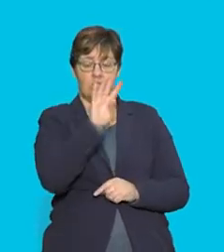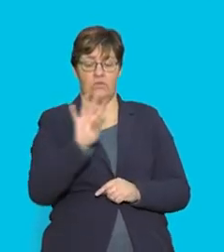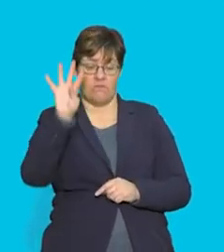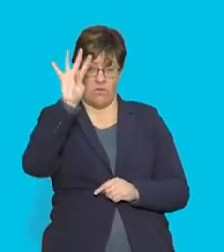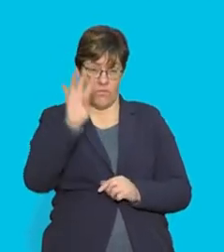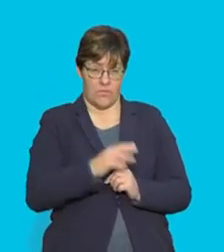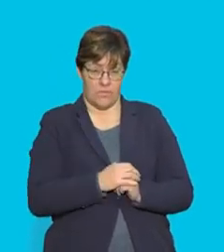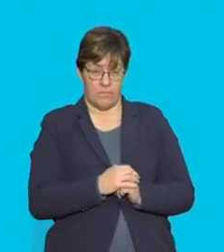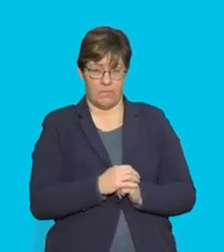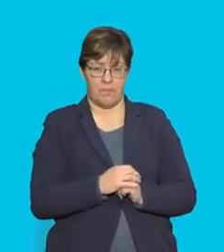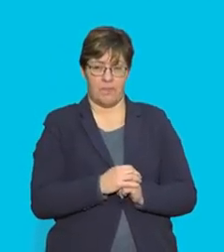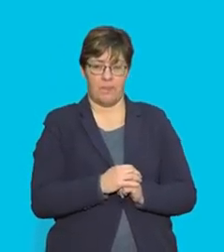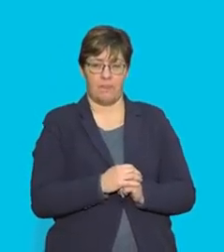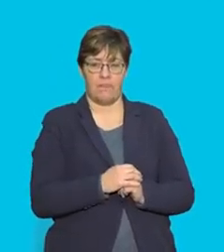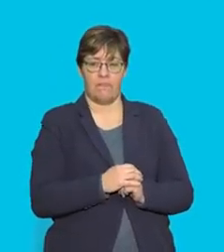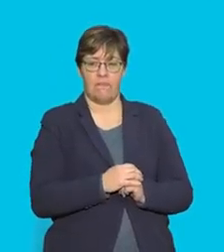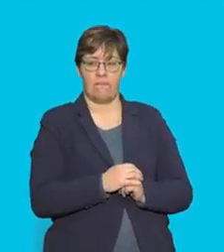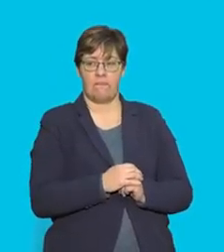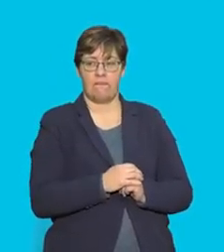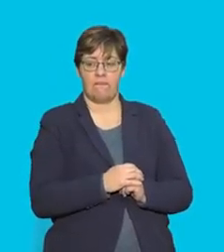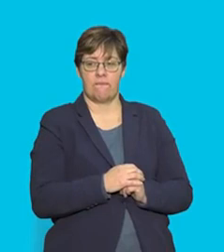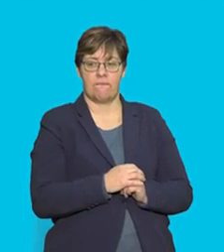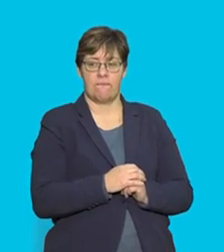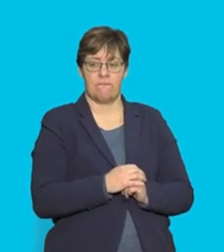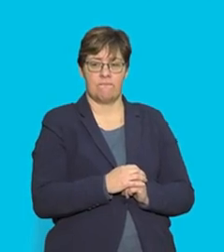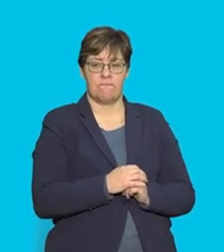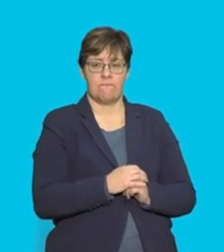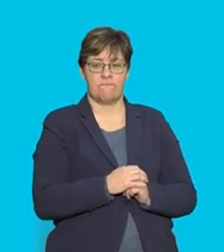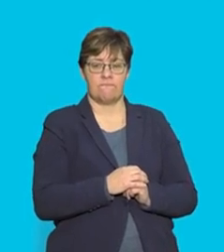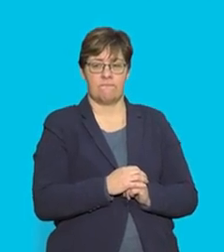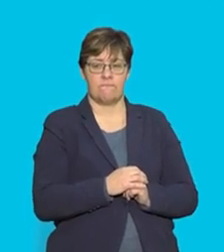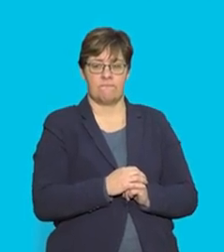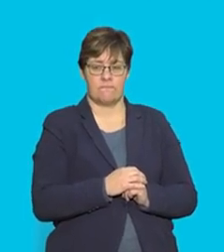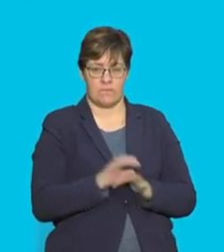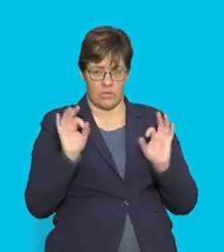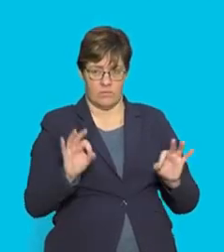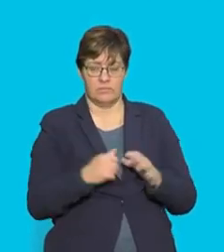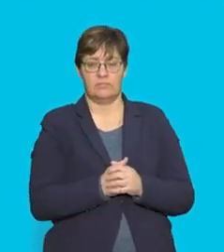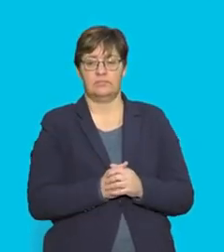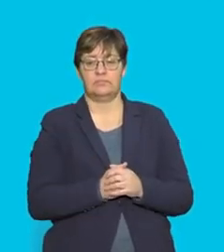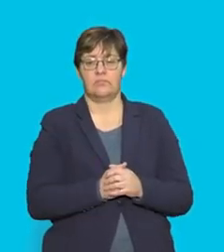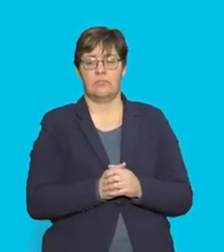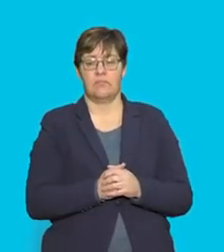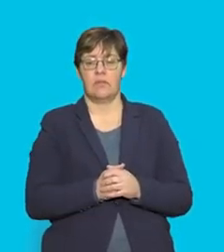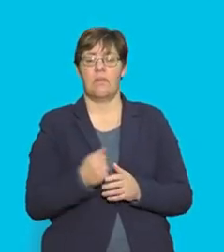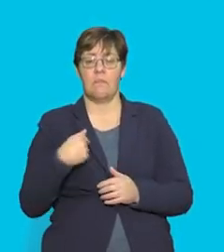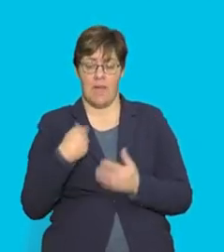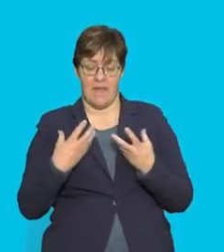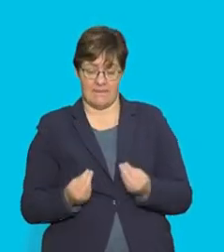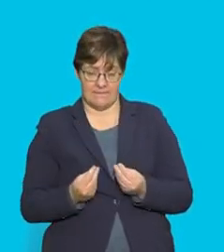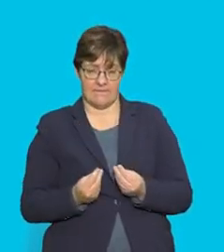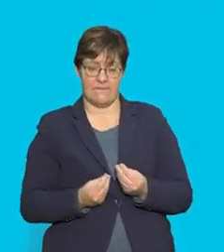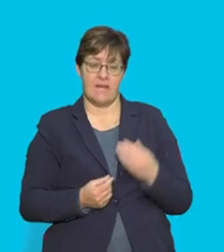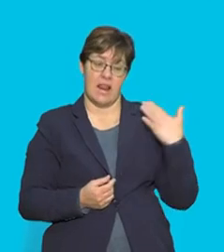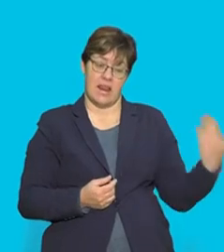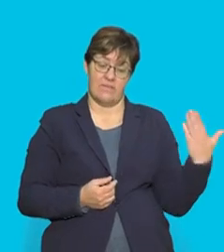y to the 4, right? And that's what I will have there. So it will be those two times together times 2, yes. So this is